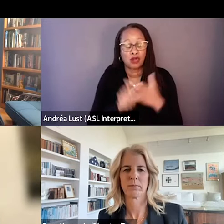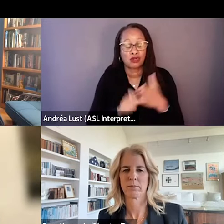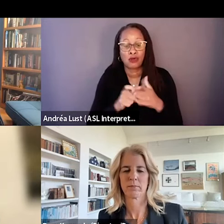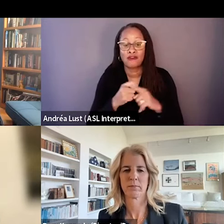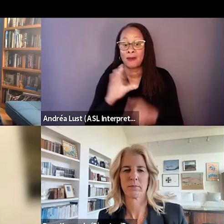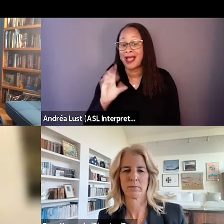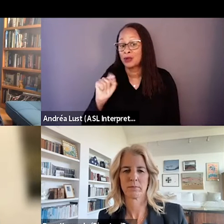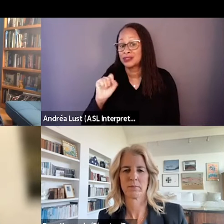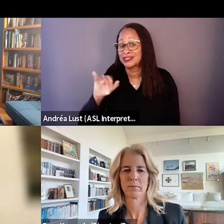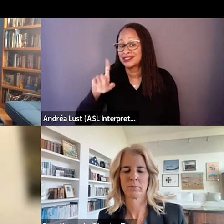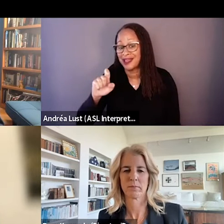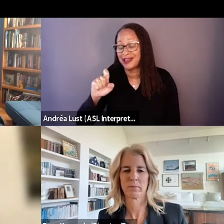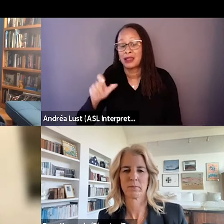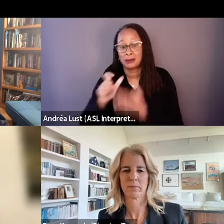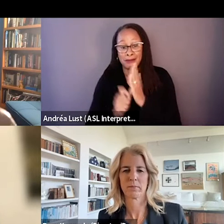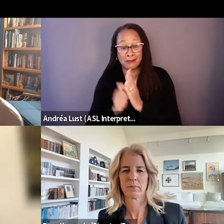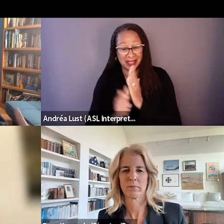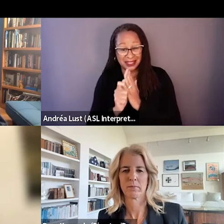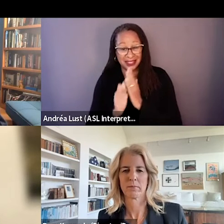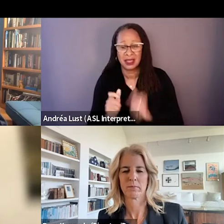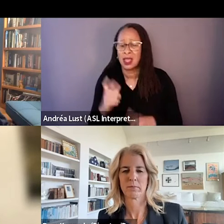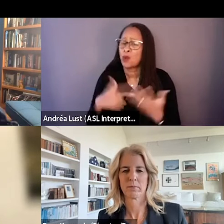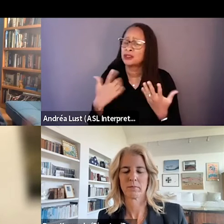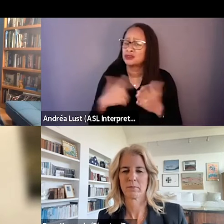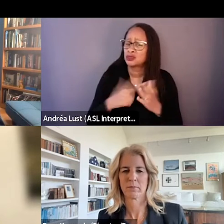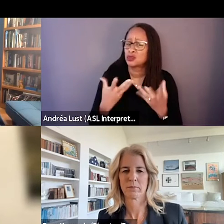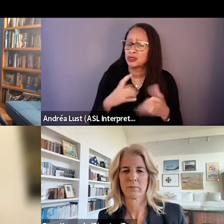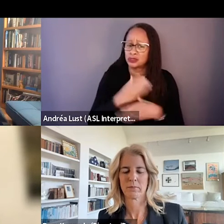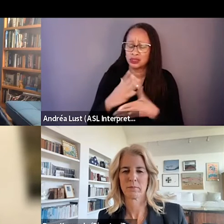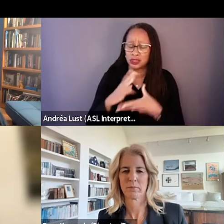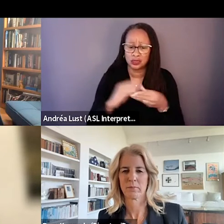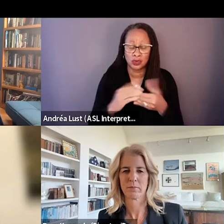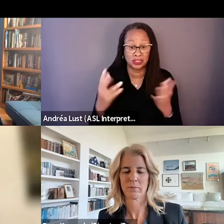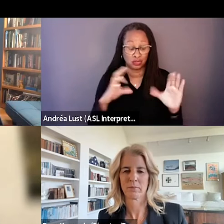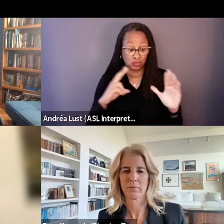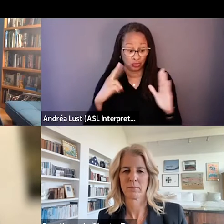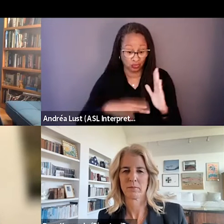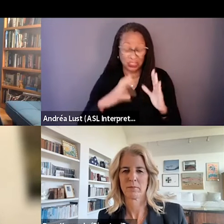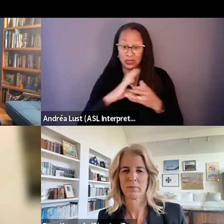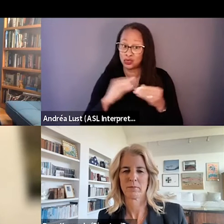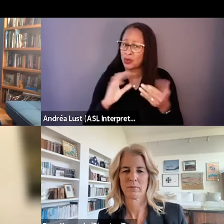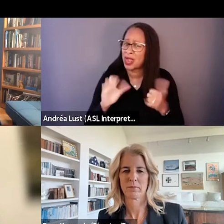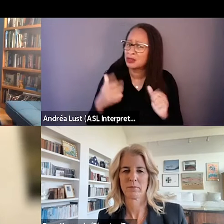was the impetus behind you wanting to tell this particular story? And what did you happen to read that story? How did it come about that